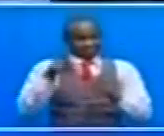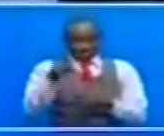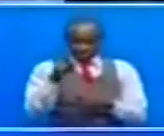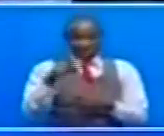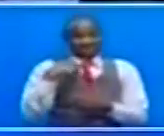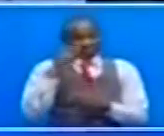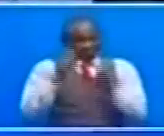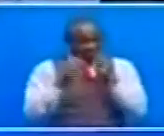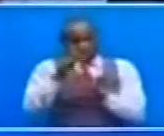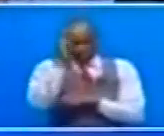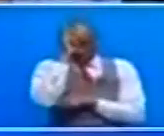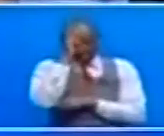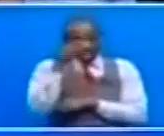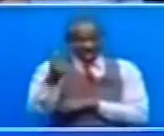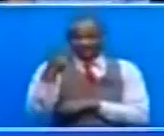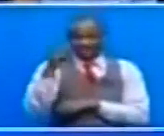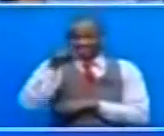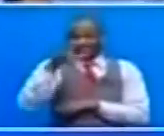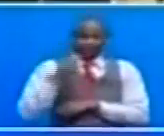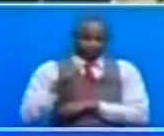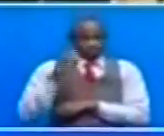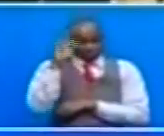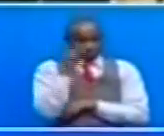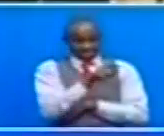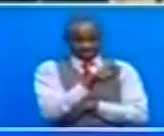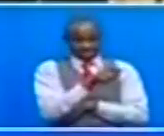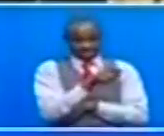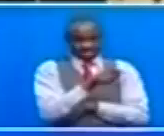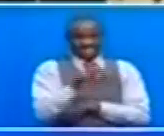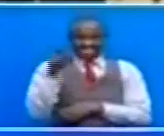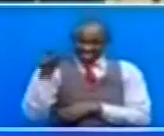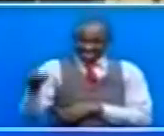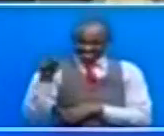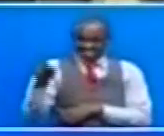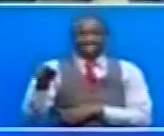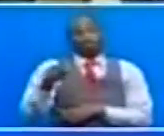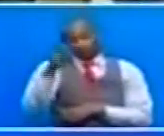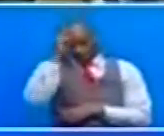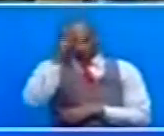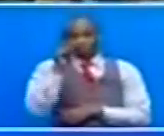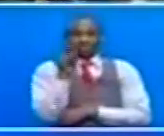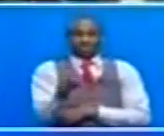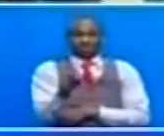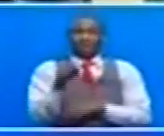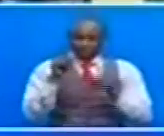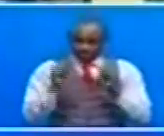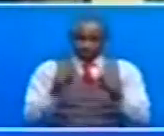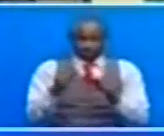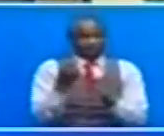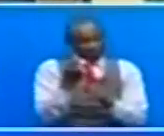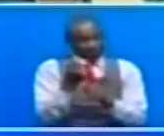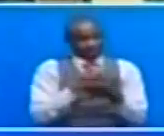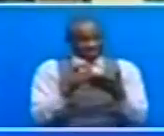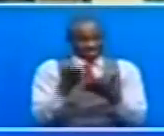goats. Alpine are from Europe. For us, this is our goat of our choice. This is going to get to a client in the next few